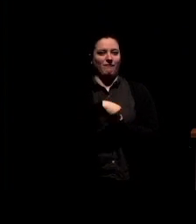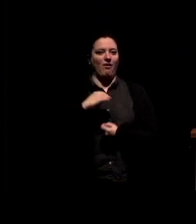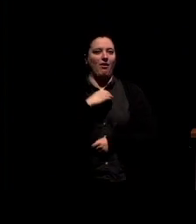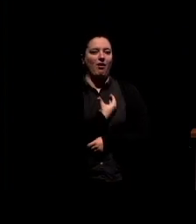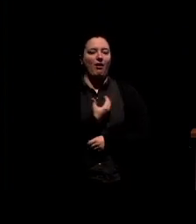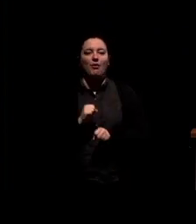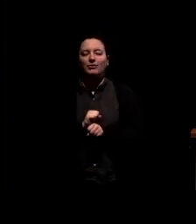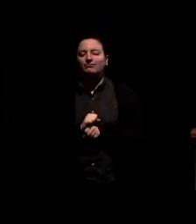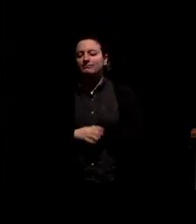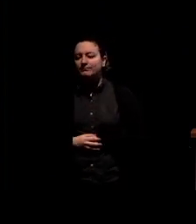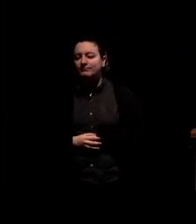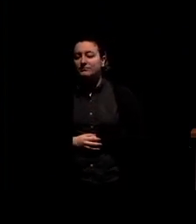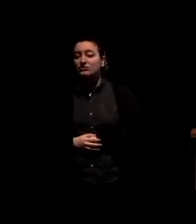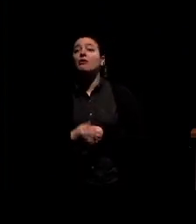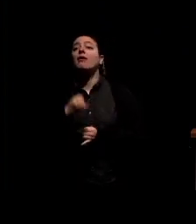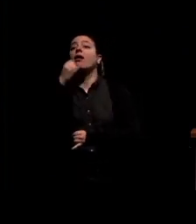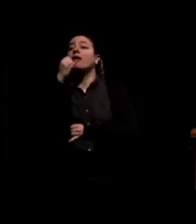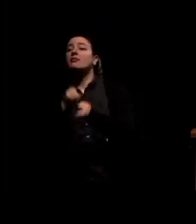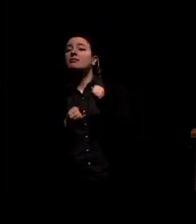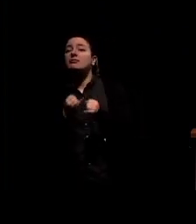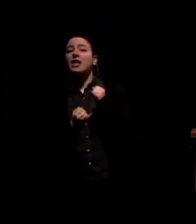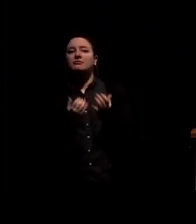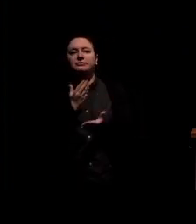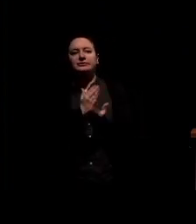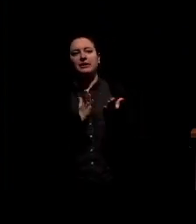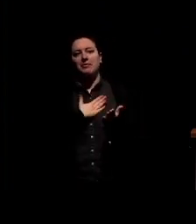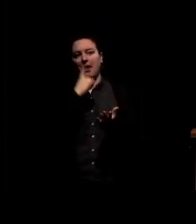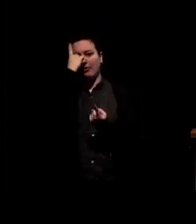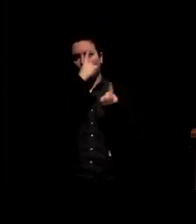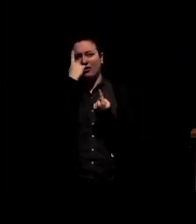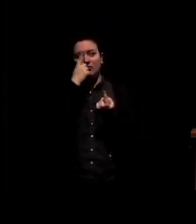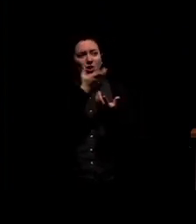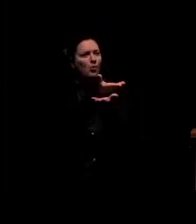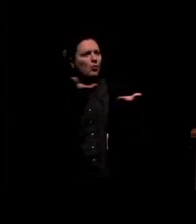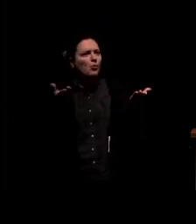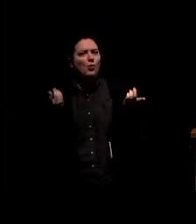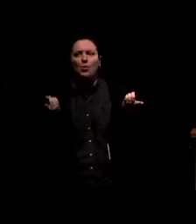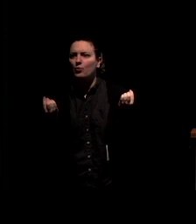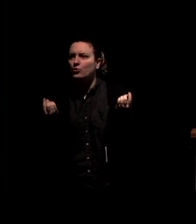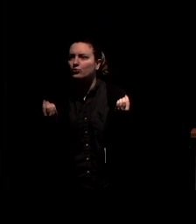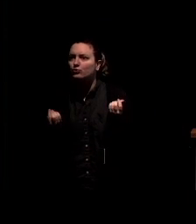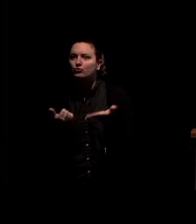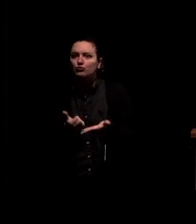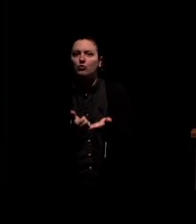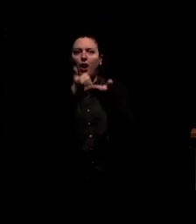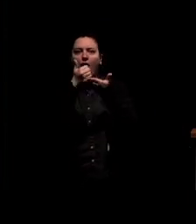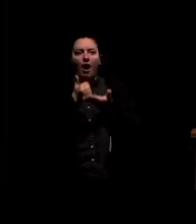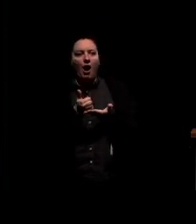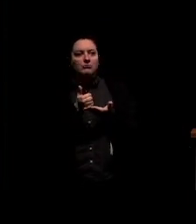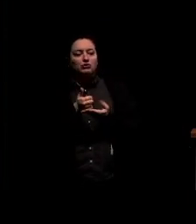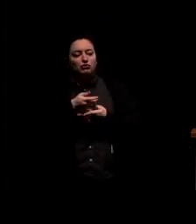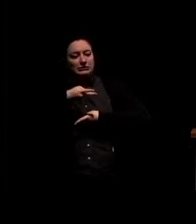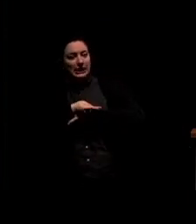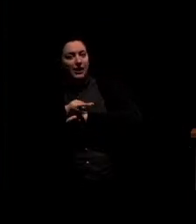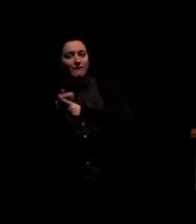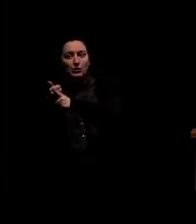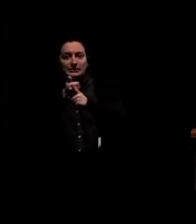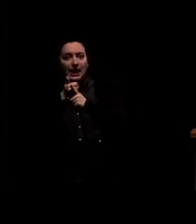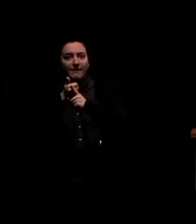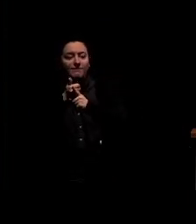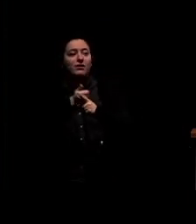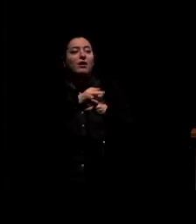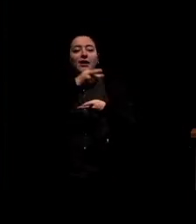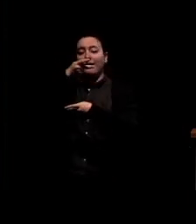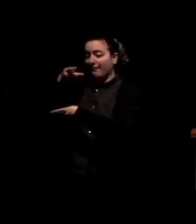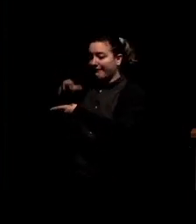a few thoughts about what you all can do to be a part of this effort of caring for yourselves and others in the diverse